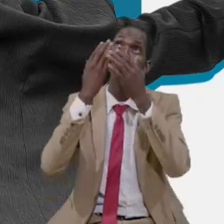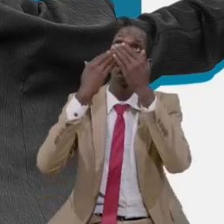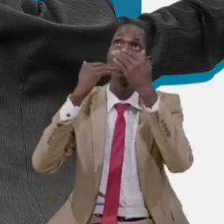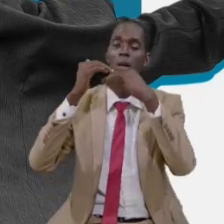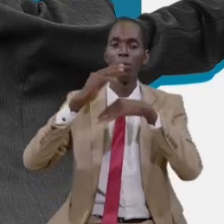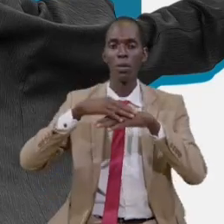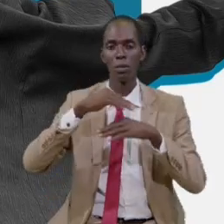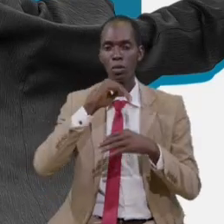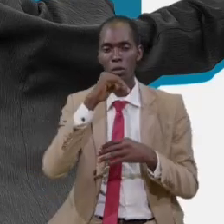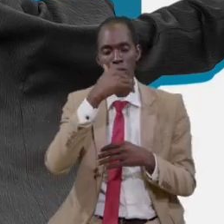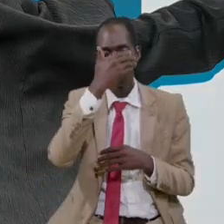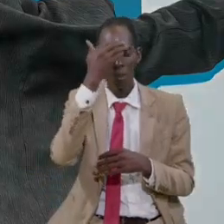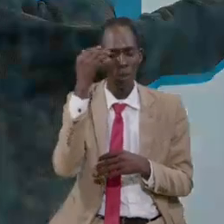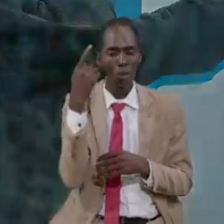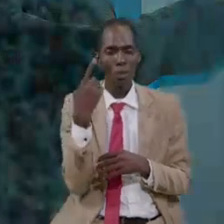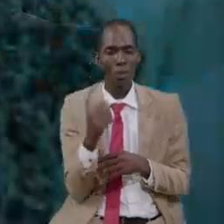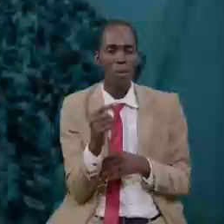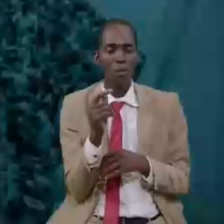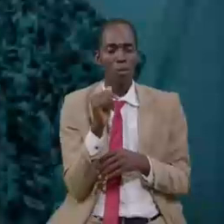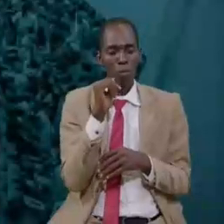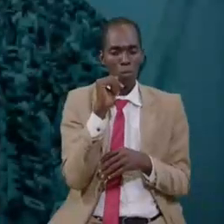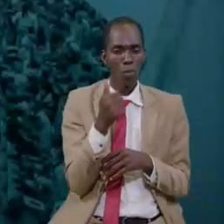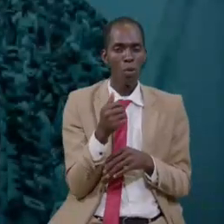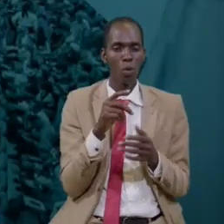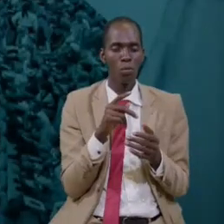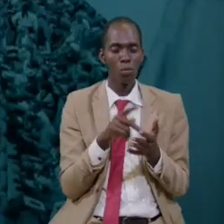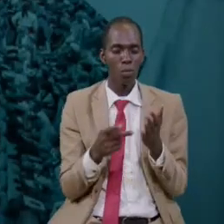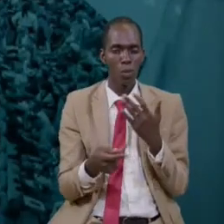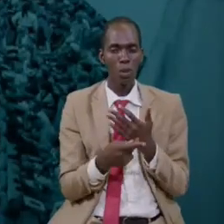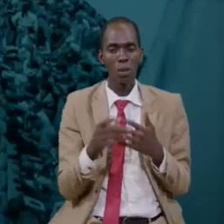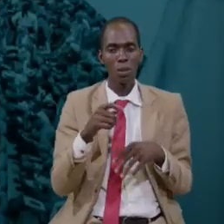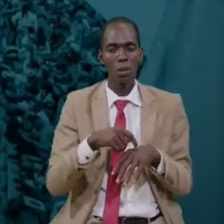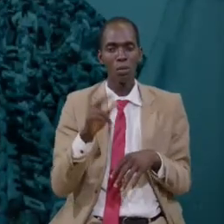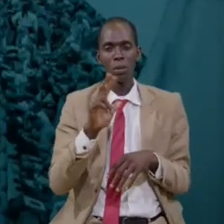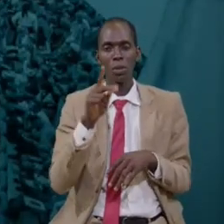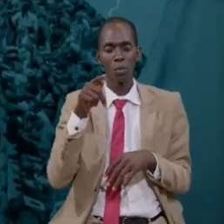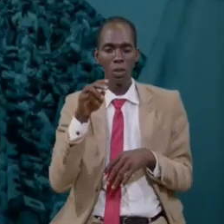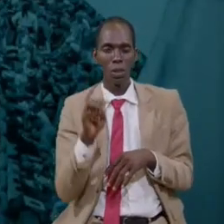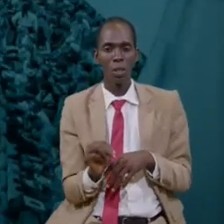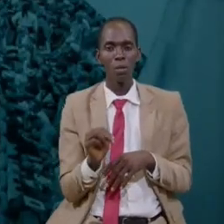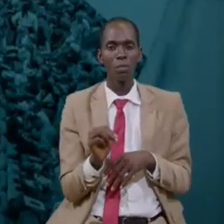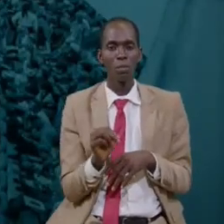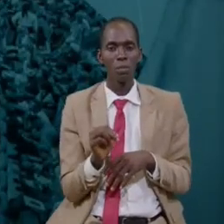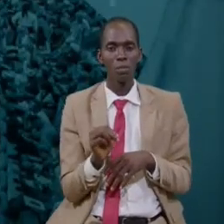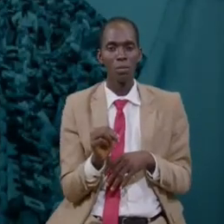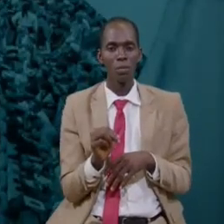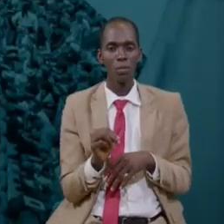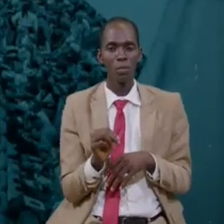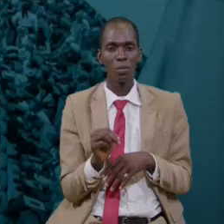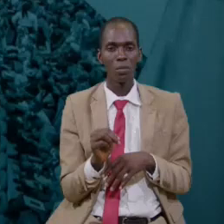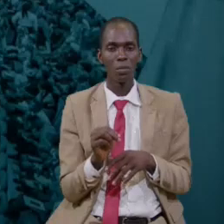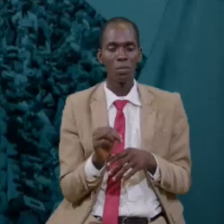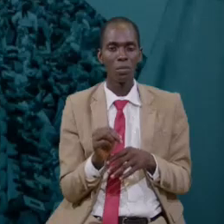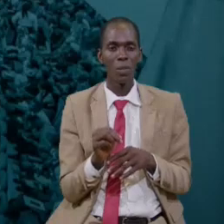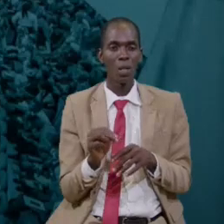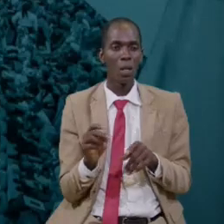3 p.m. under the covered pavilion by my left side. As you are coming in here, you will